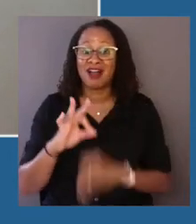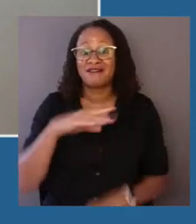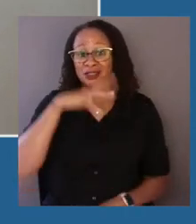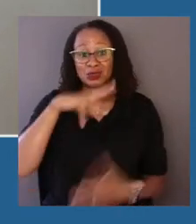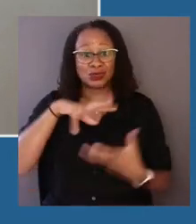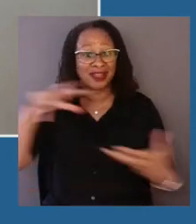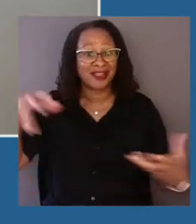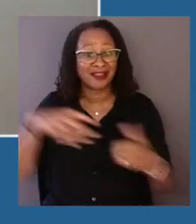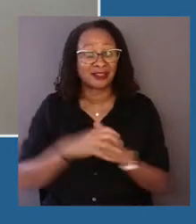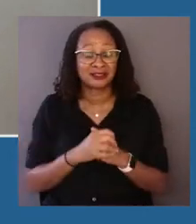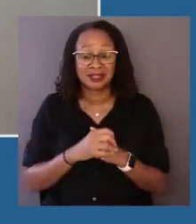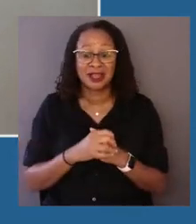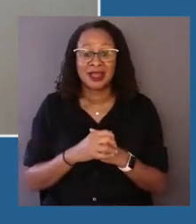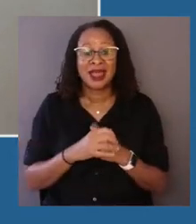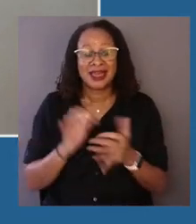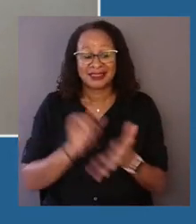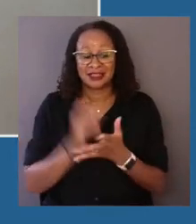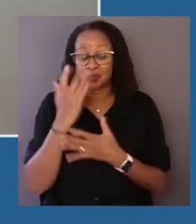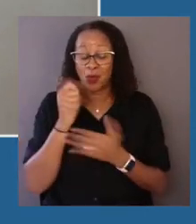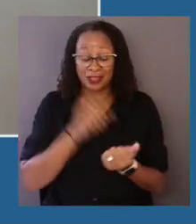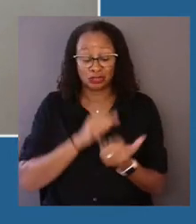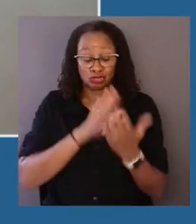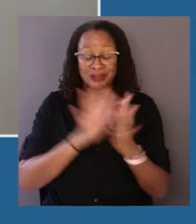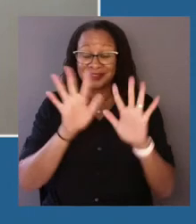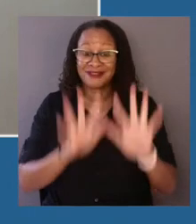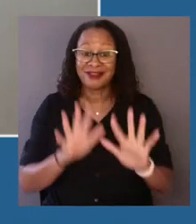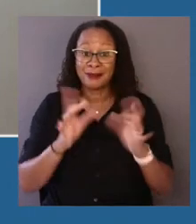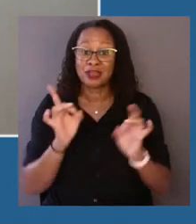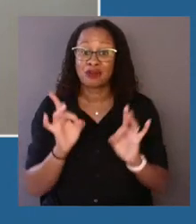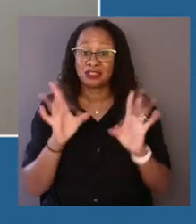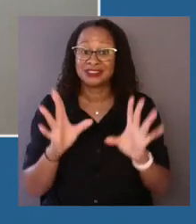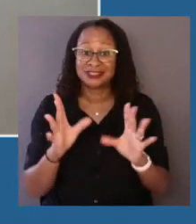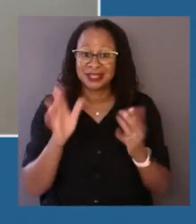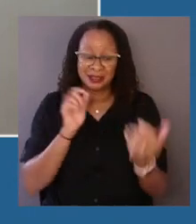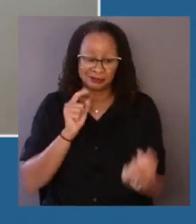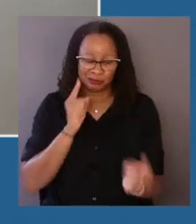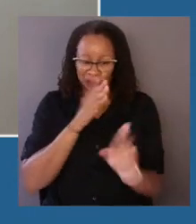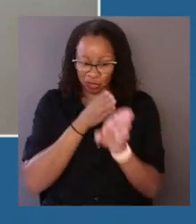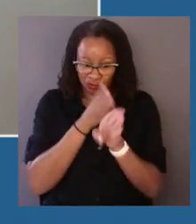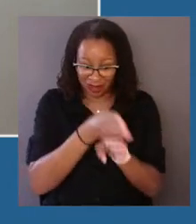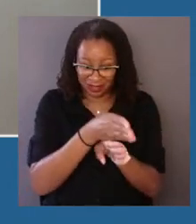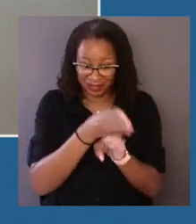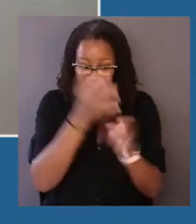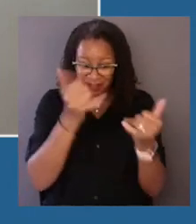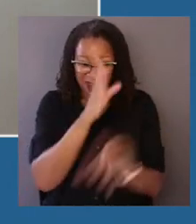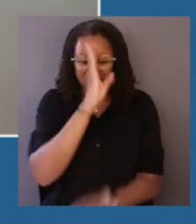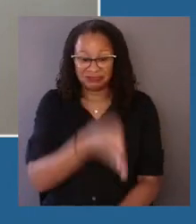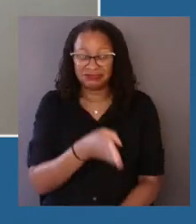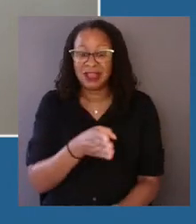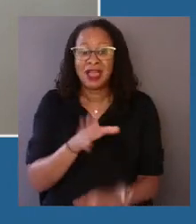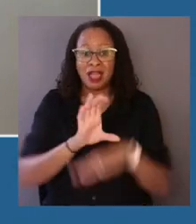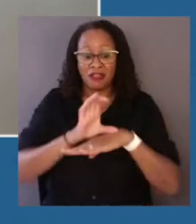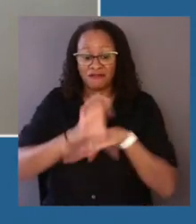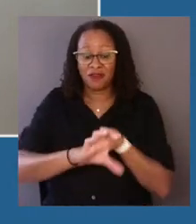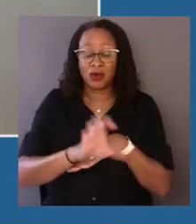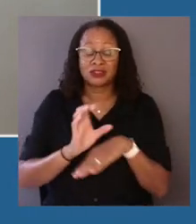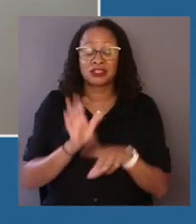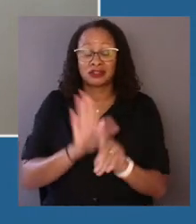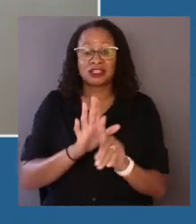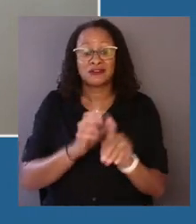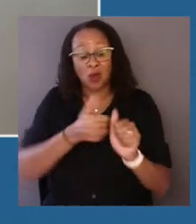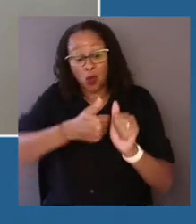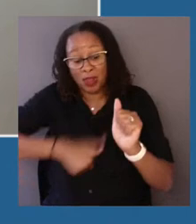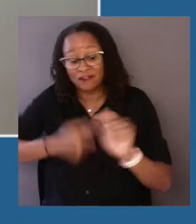addressing the climate crisis head on right now and forcing ourselves out of polluting fossil fuel energy to